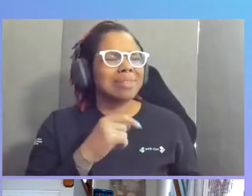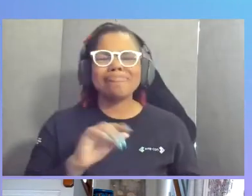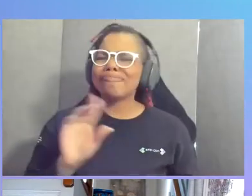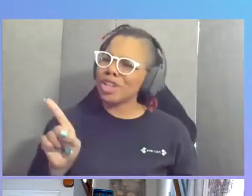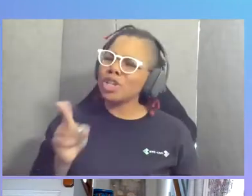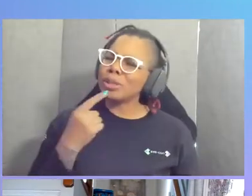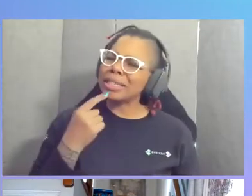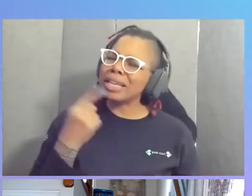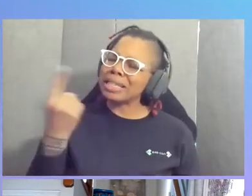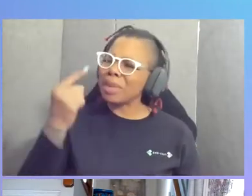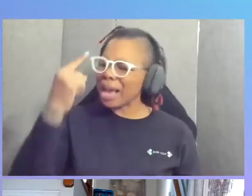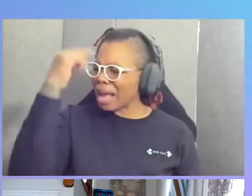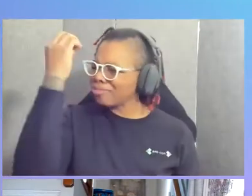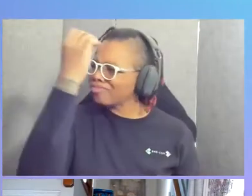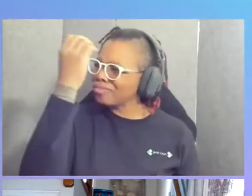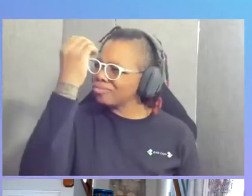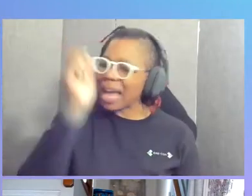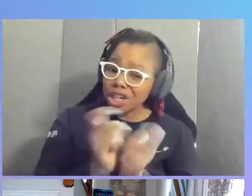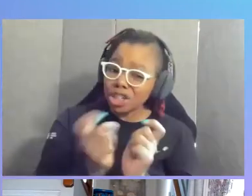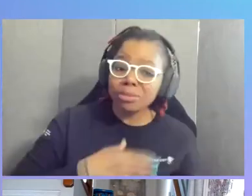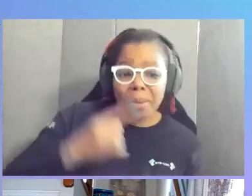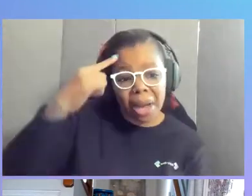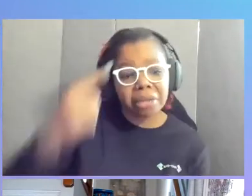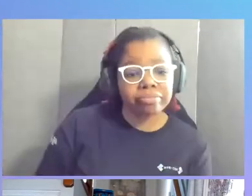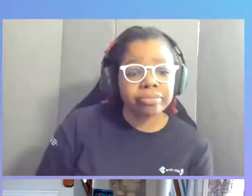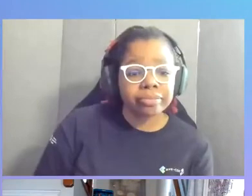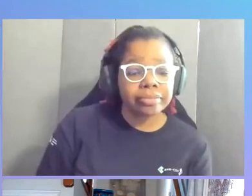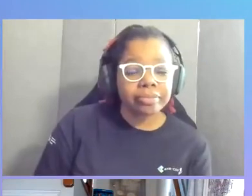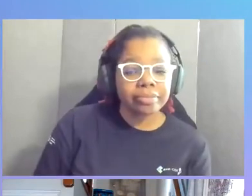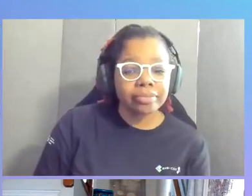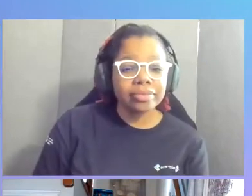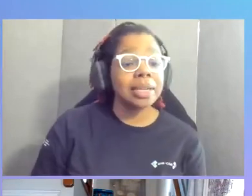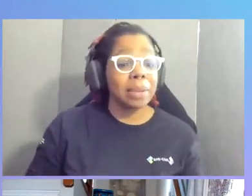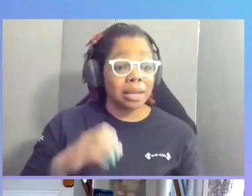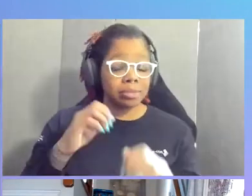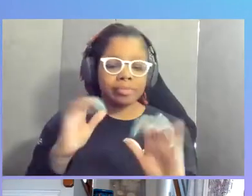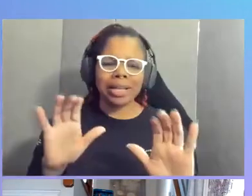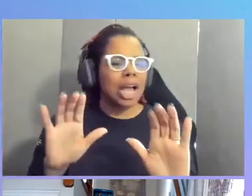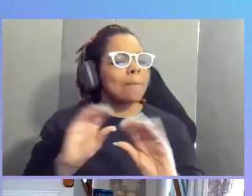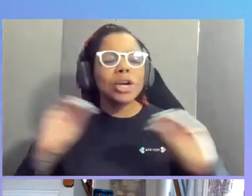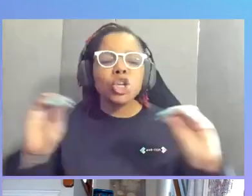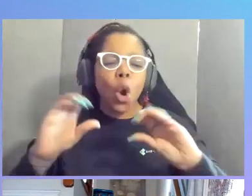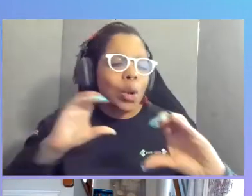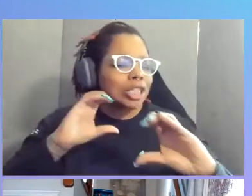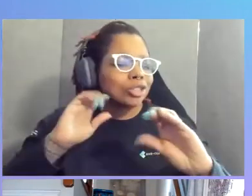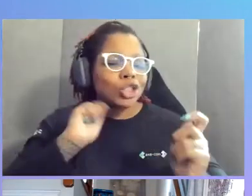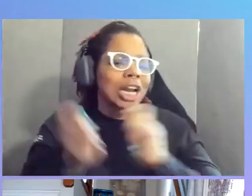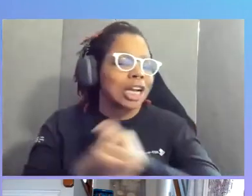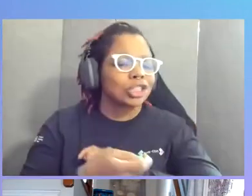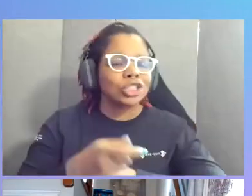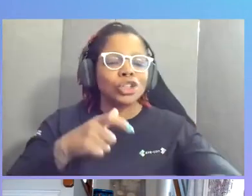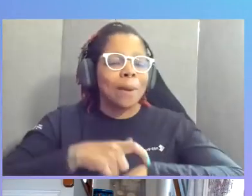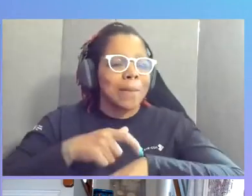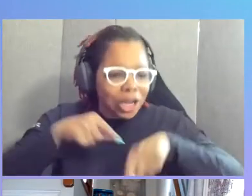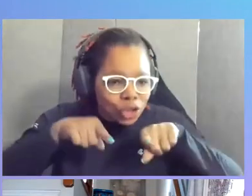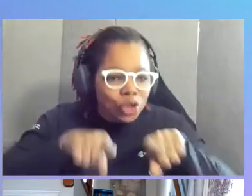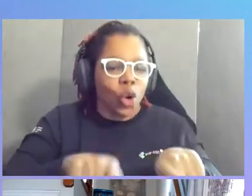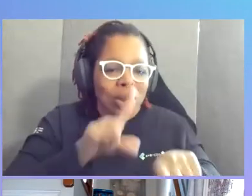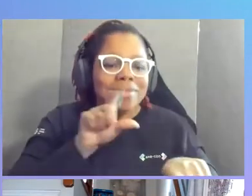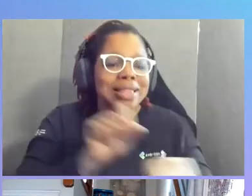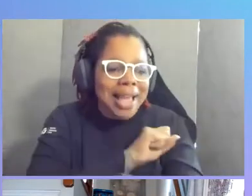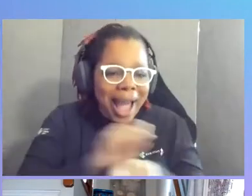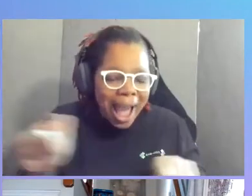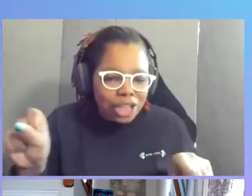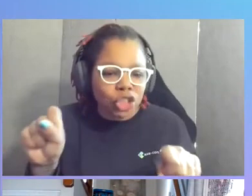that I really thought about and I changed my mind. But no one ever changes their mind in the actual